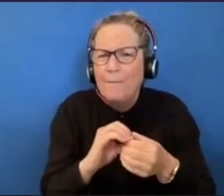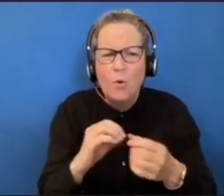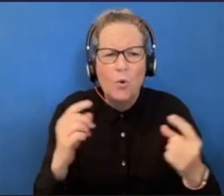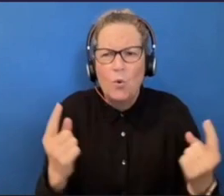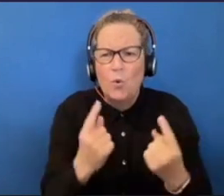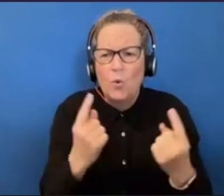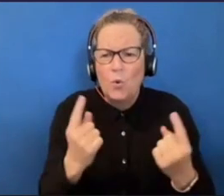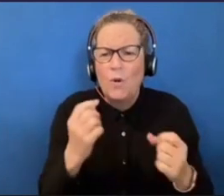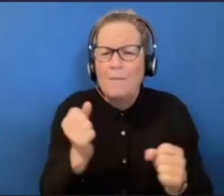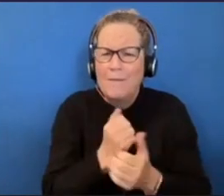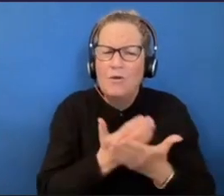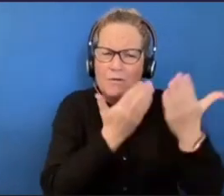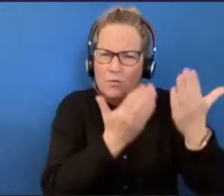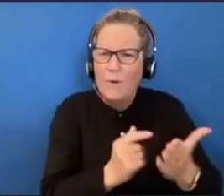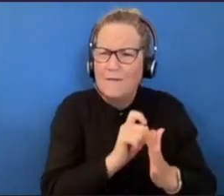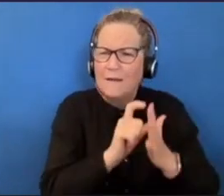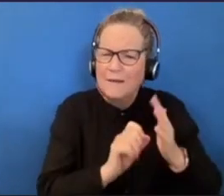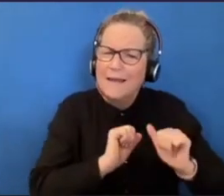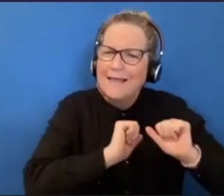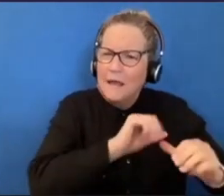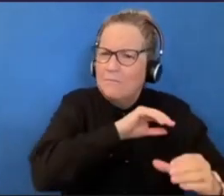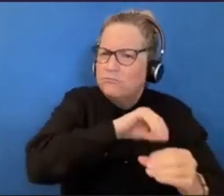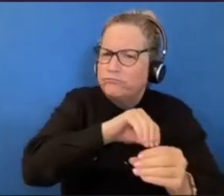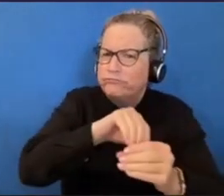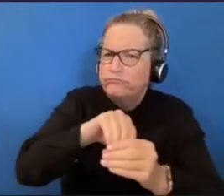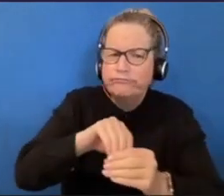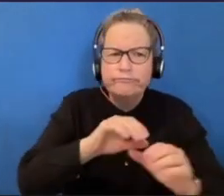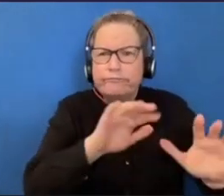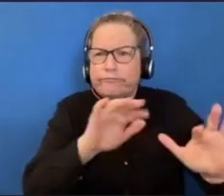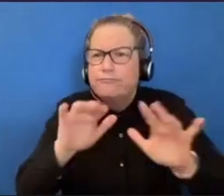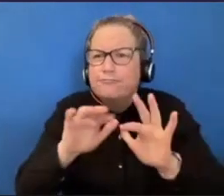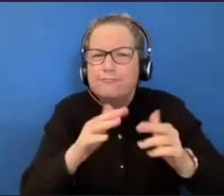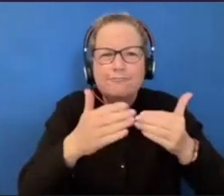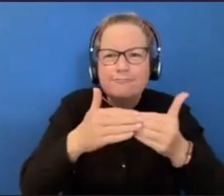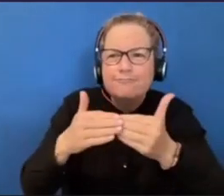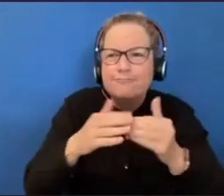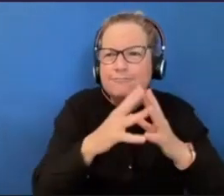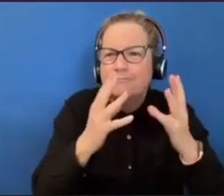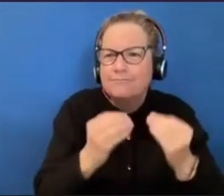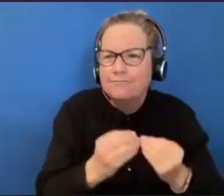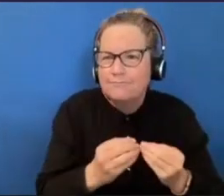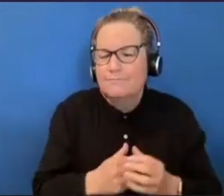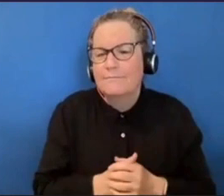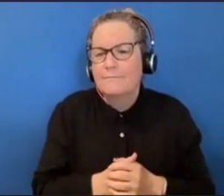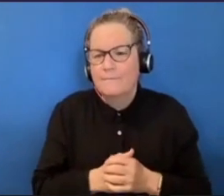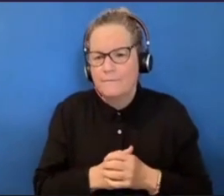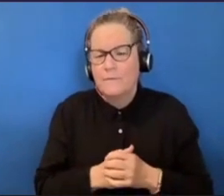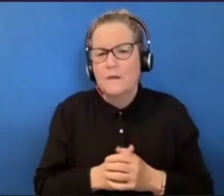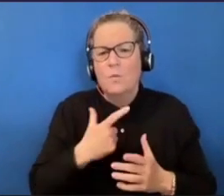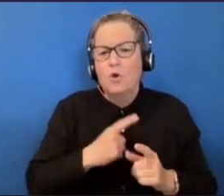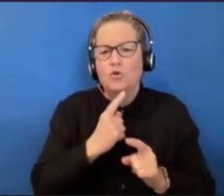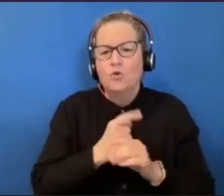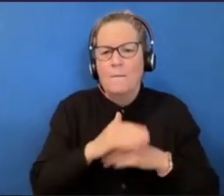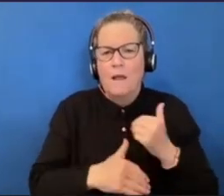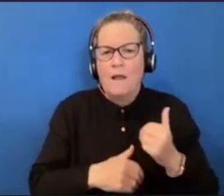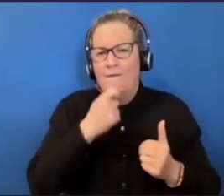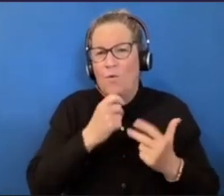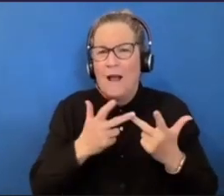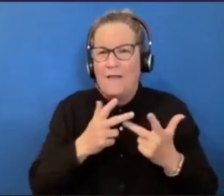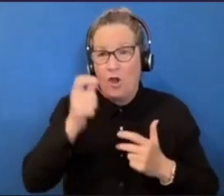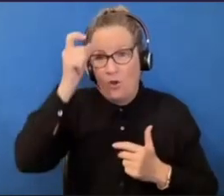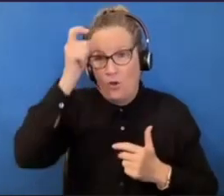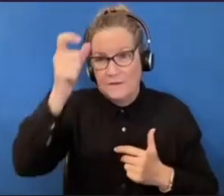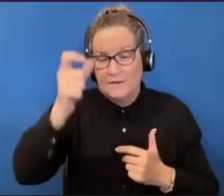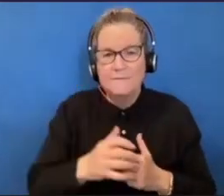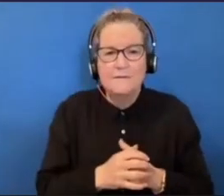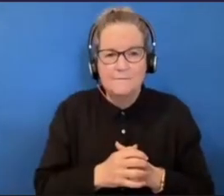So let me tell you just a couple of stories to provide a few other concepts that I want us to think about today. This